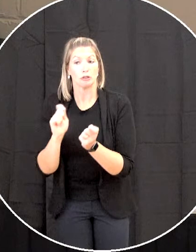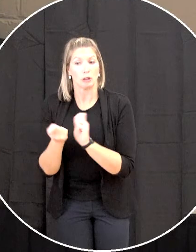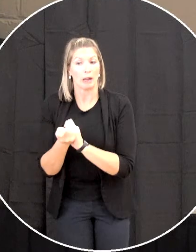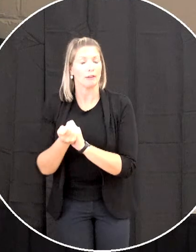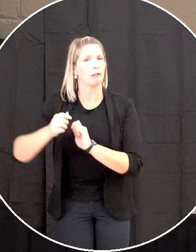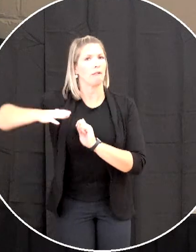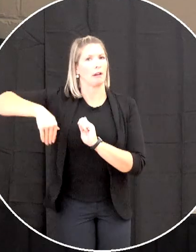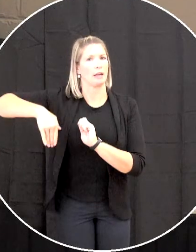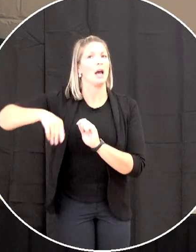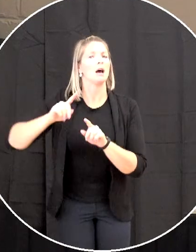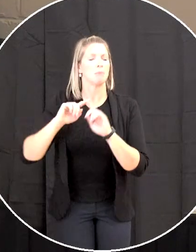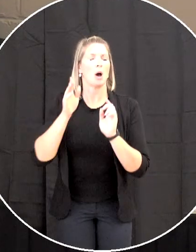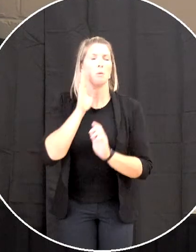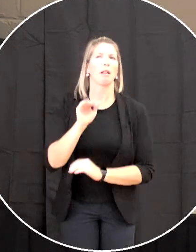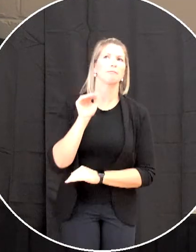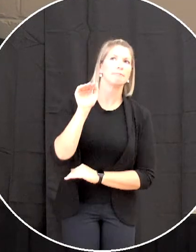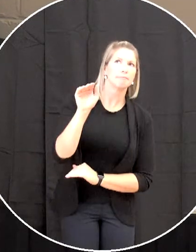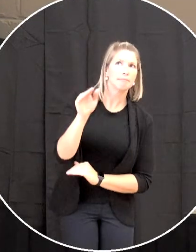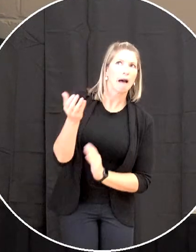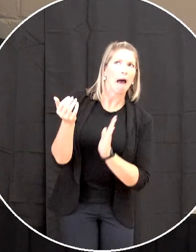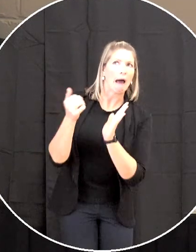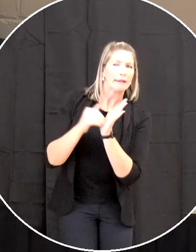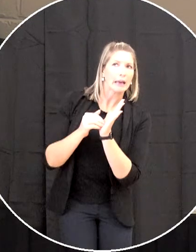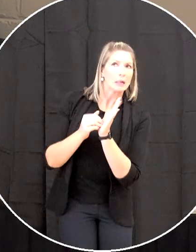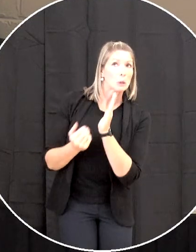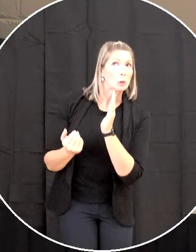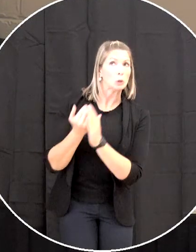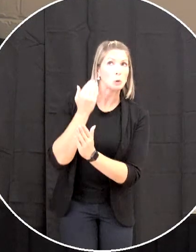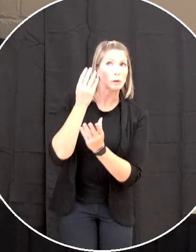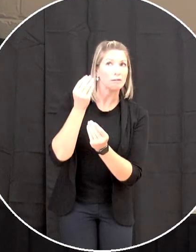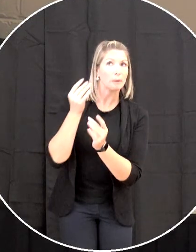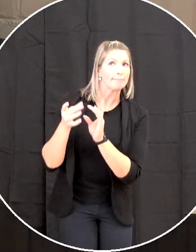follow up to find out if there's any change in status on that.